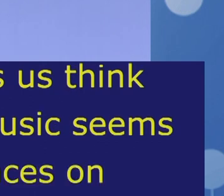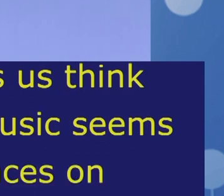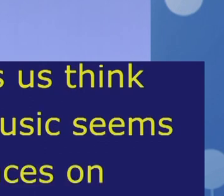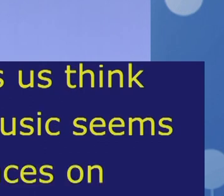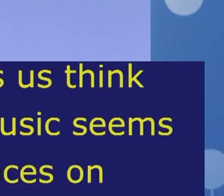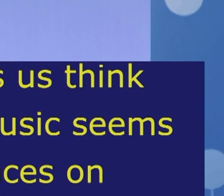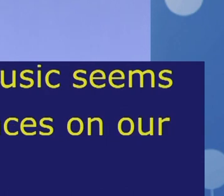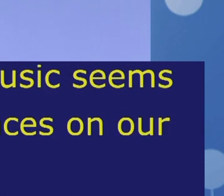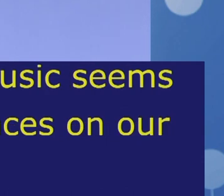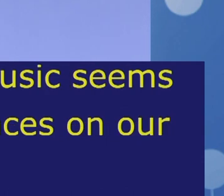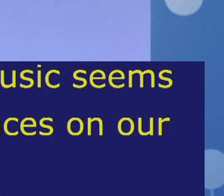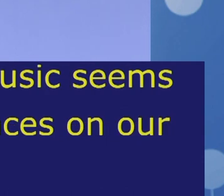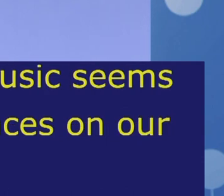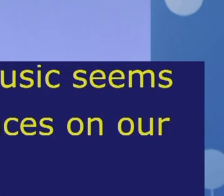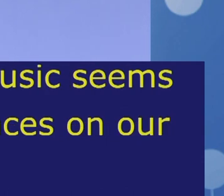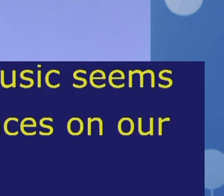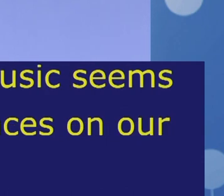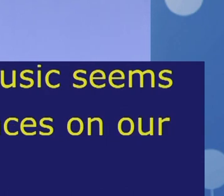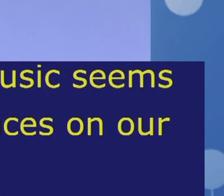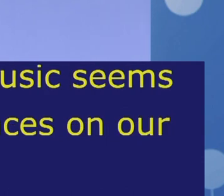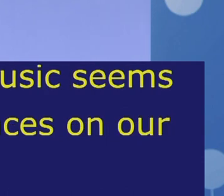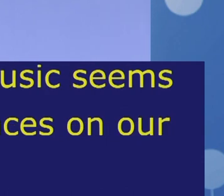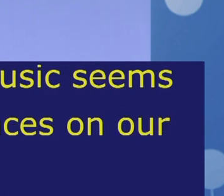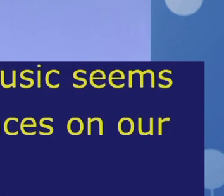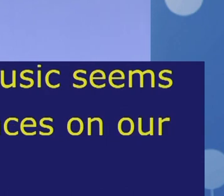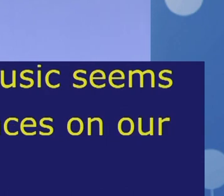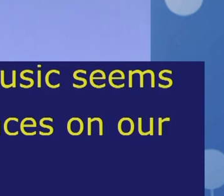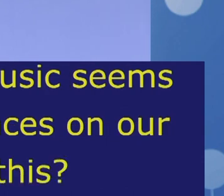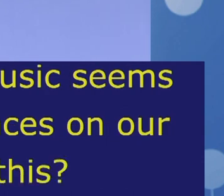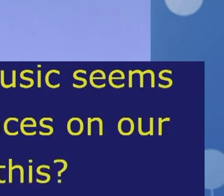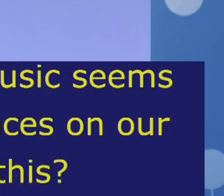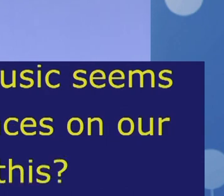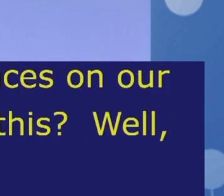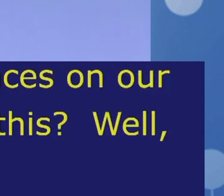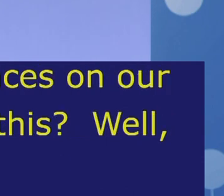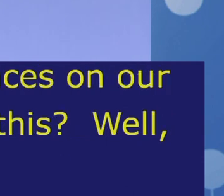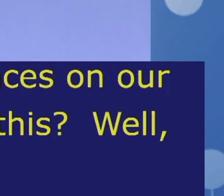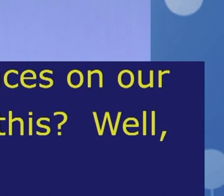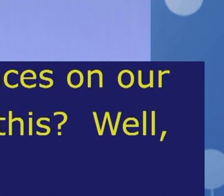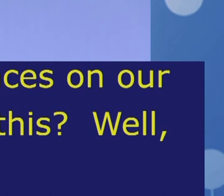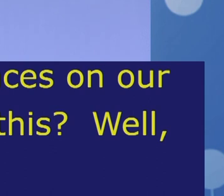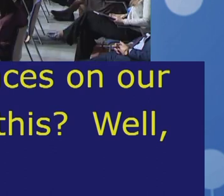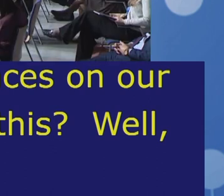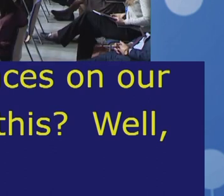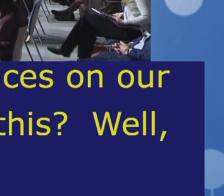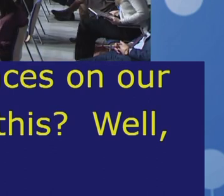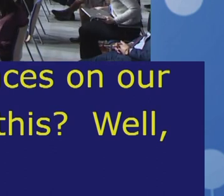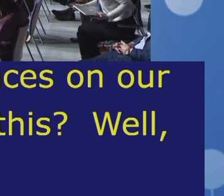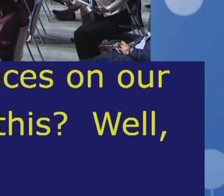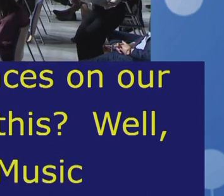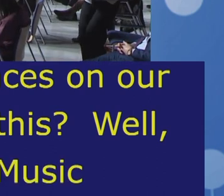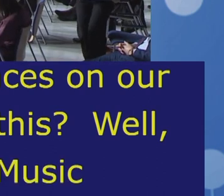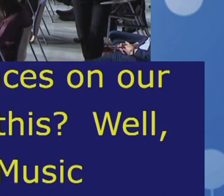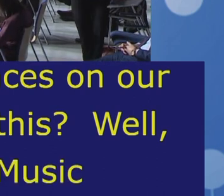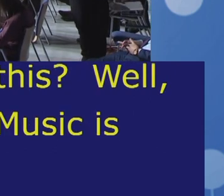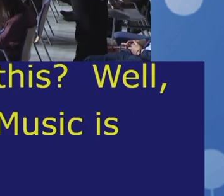this? Well, this is because of frequency. music is obviously frequency. But